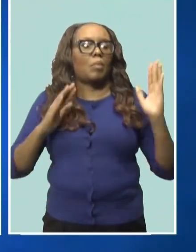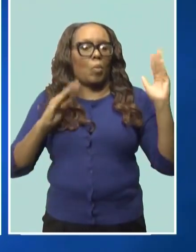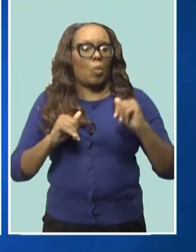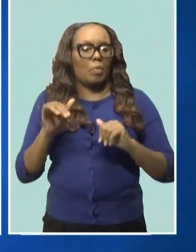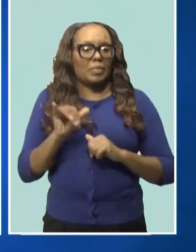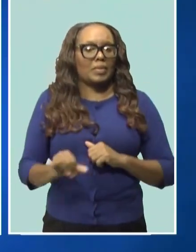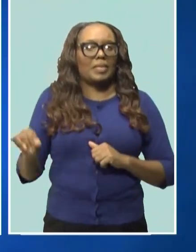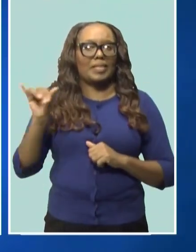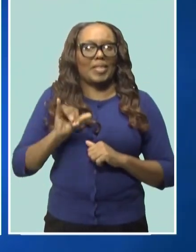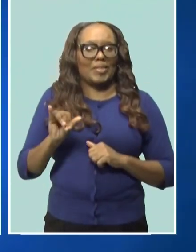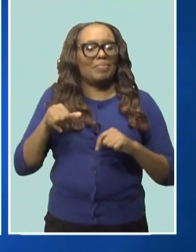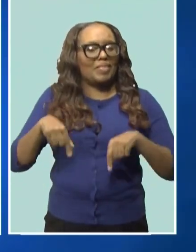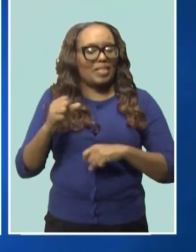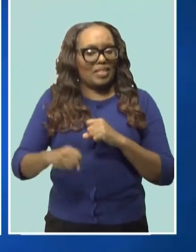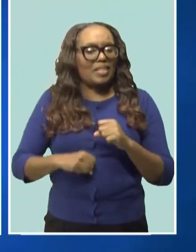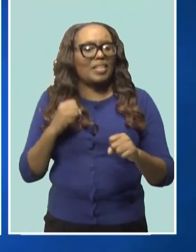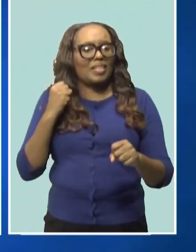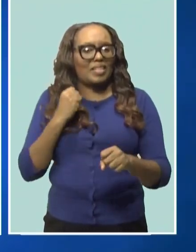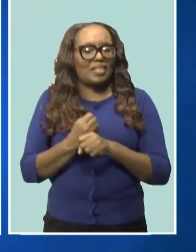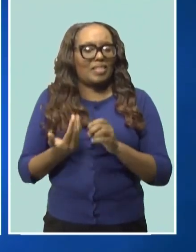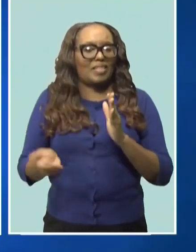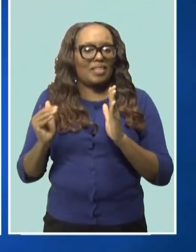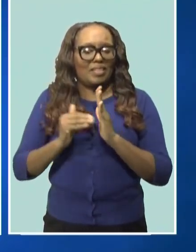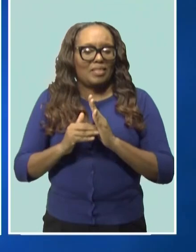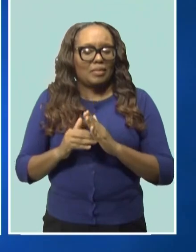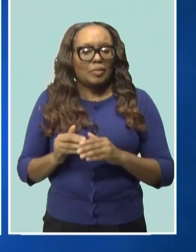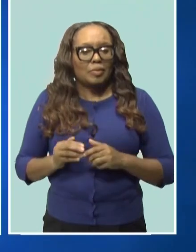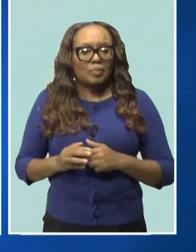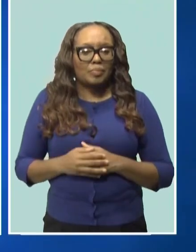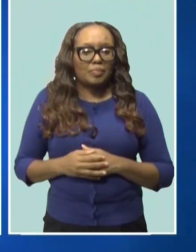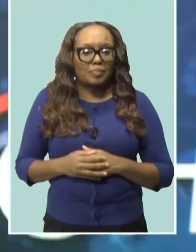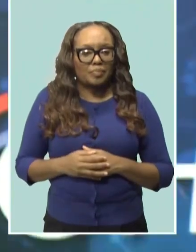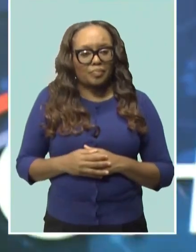same this year. Sean Farrell, CBC News.